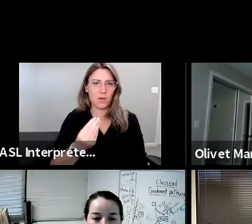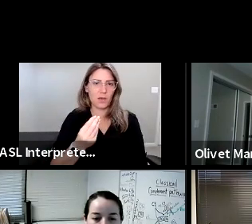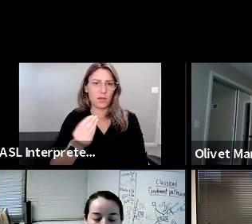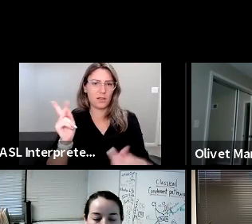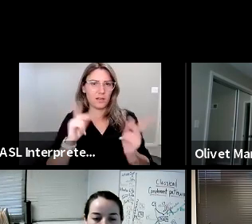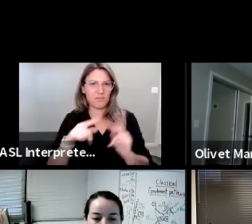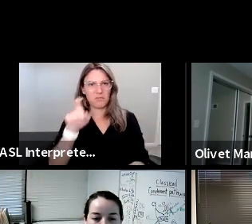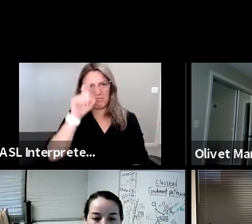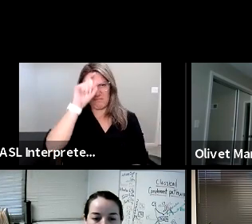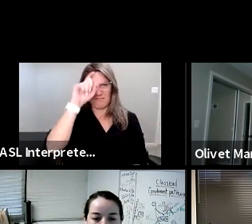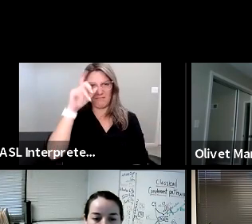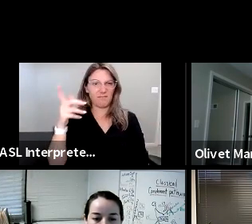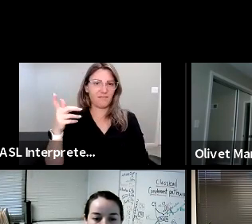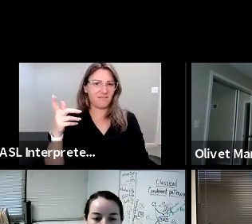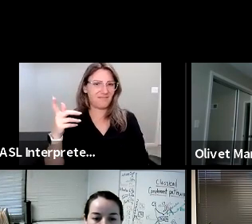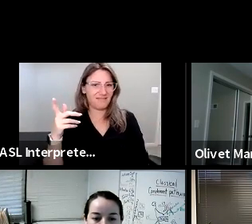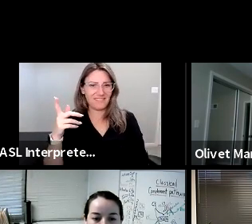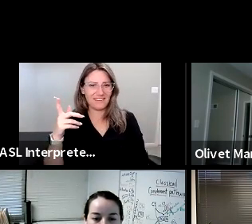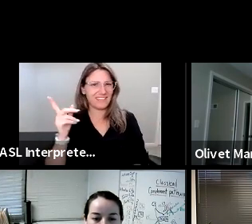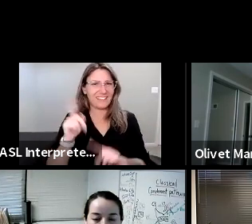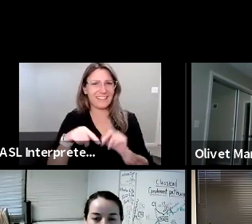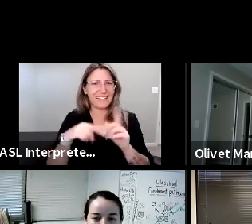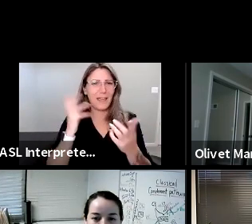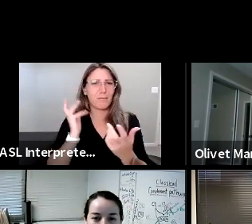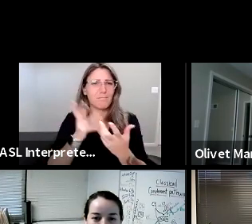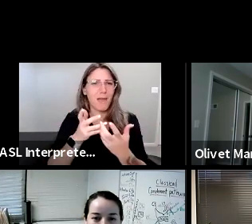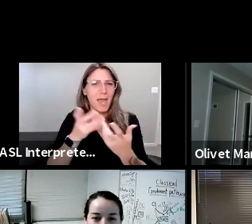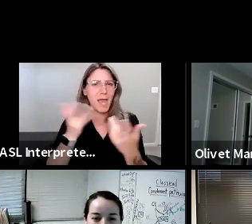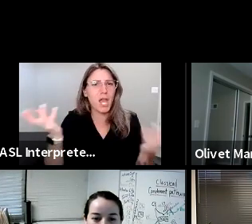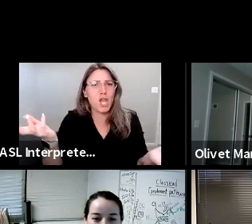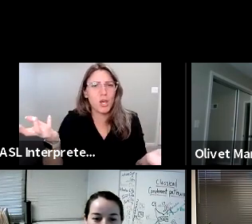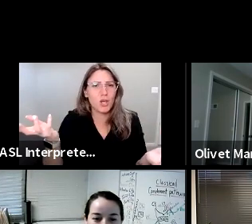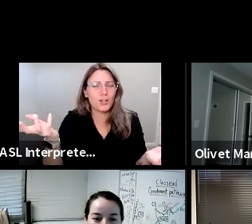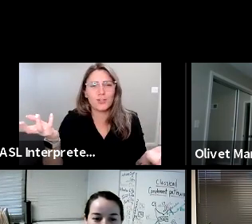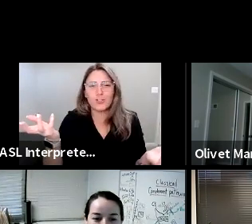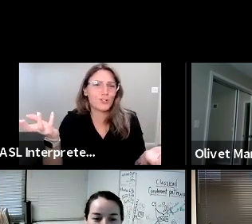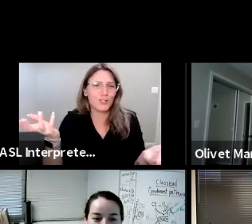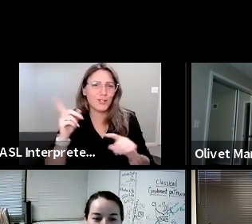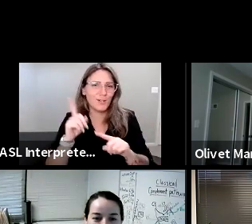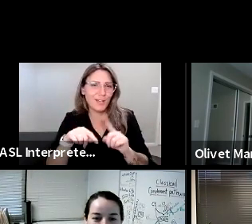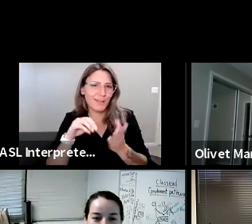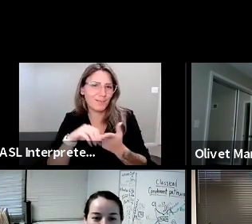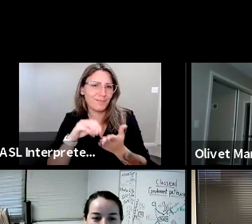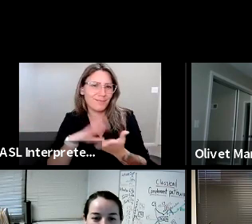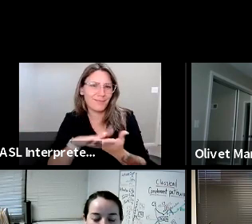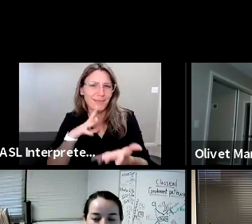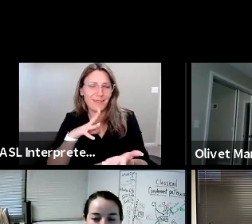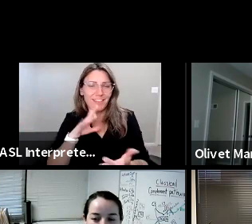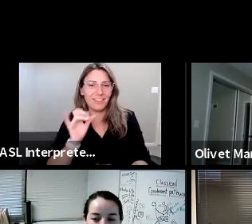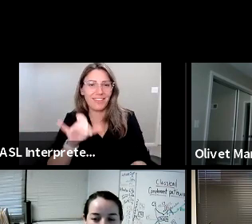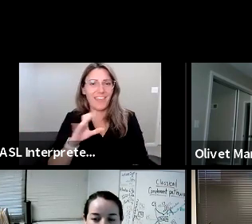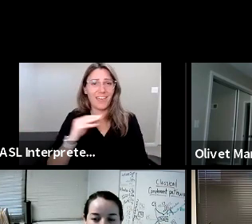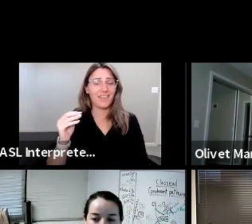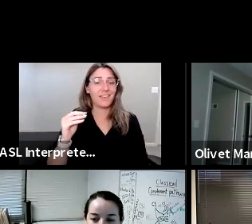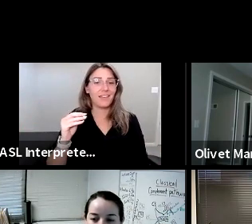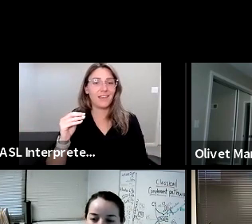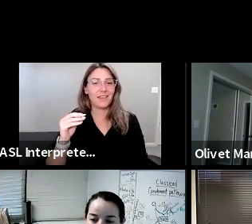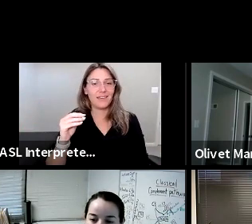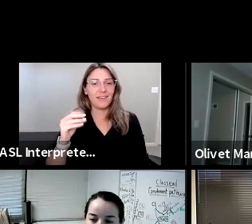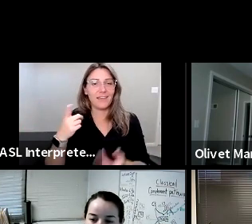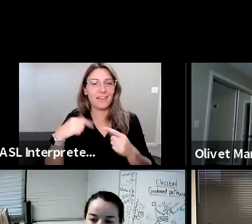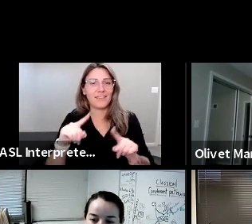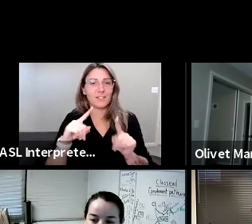no, but this cannot match. Like this combination is not possible. And then even like